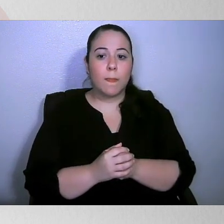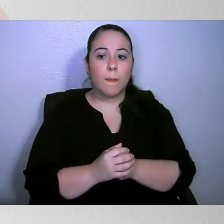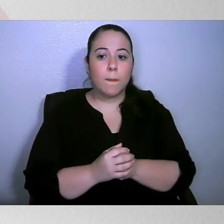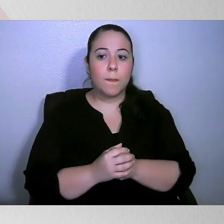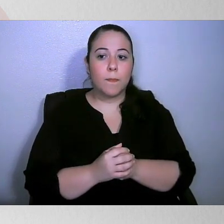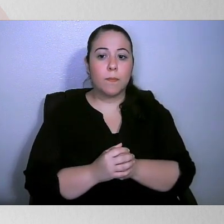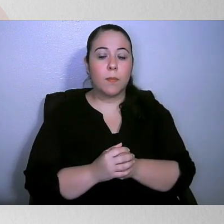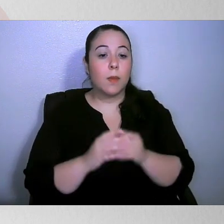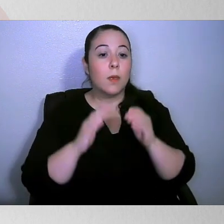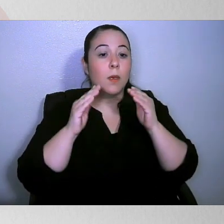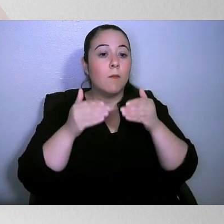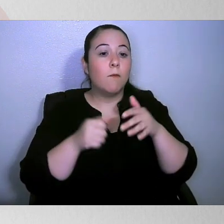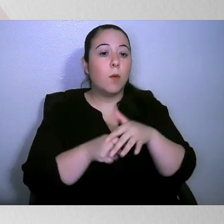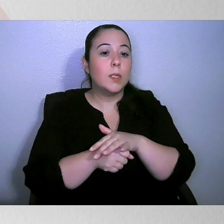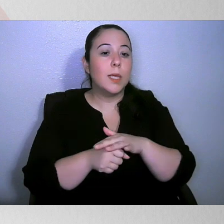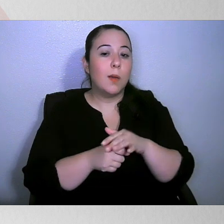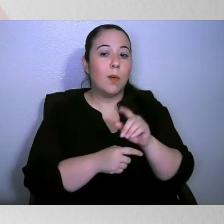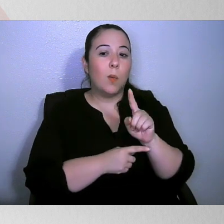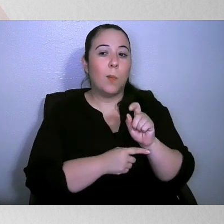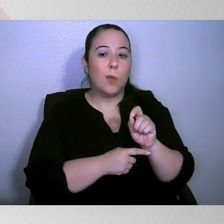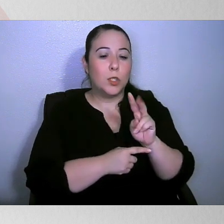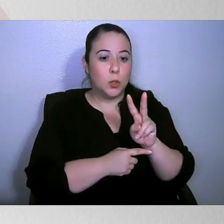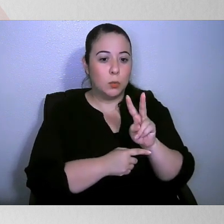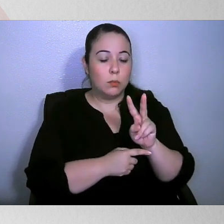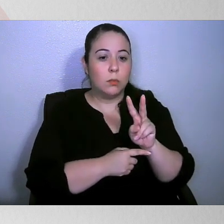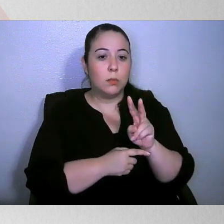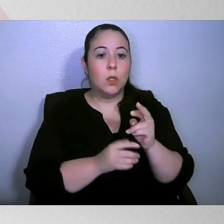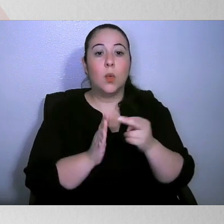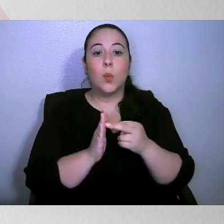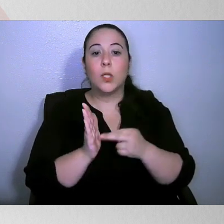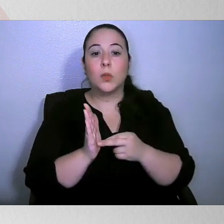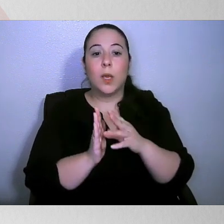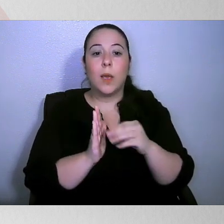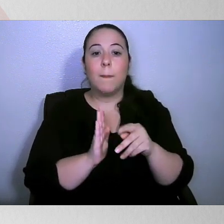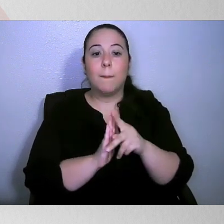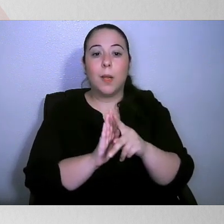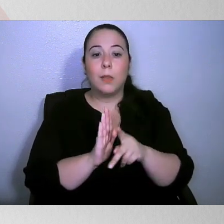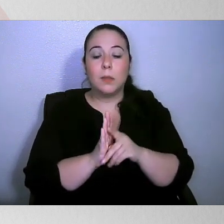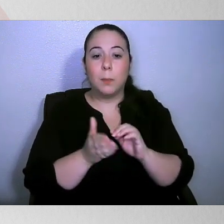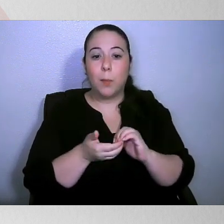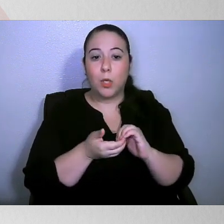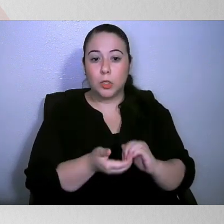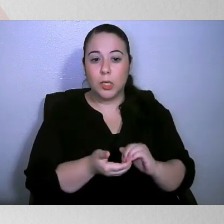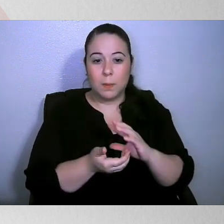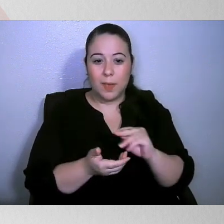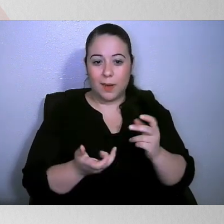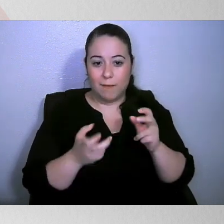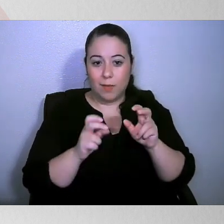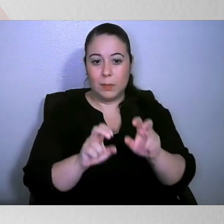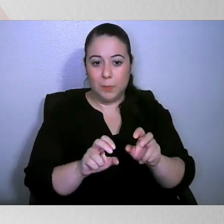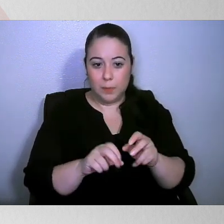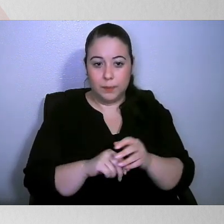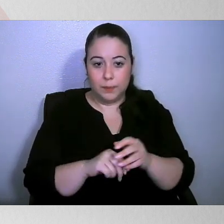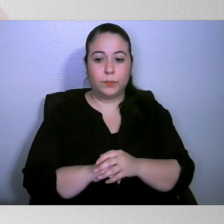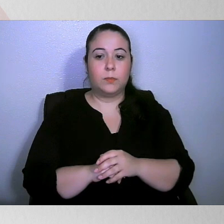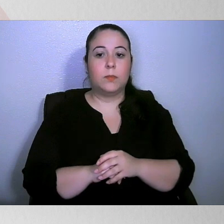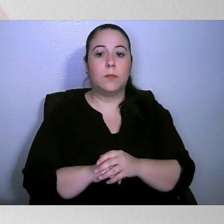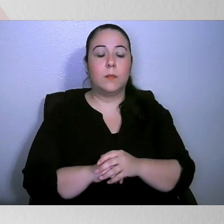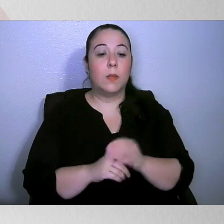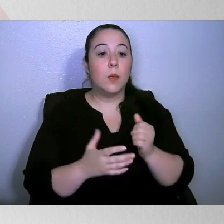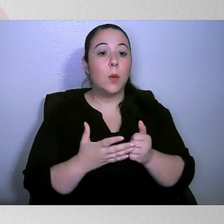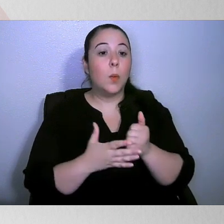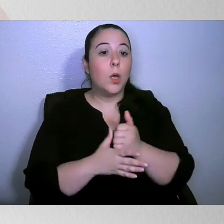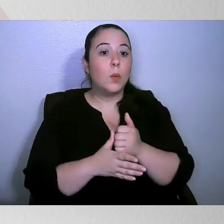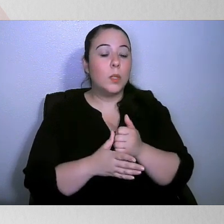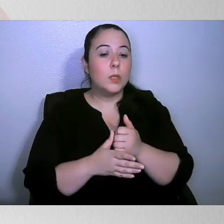Focus Area Strategy 1.2, Regulatory and Policy, Partnerships, and Investments. Prioritize major